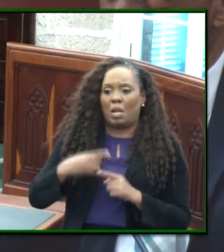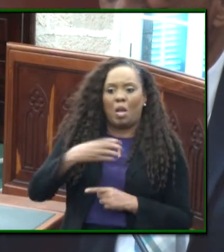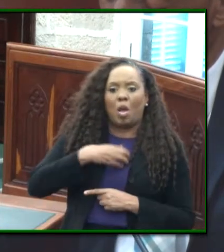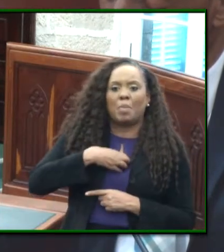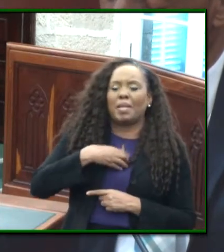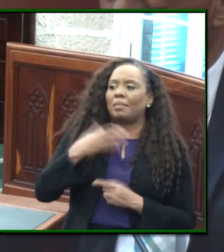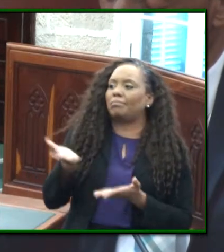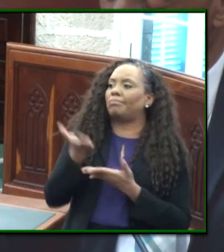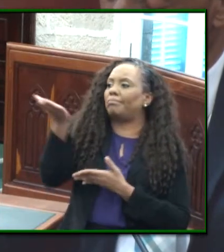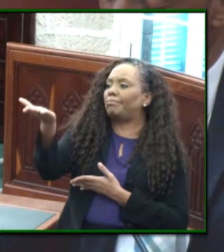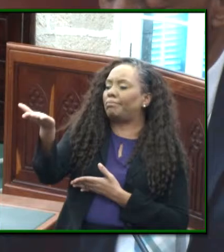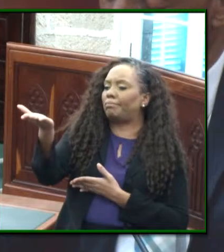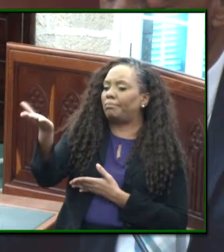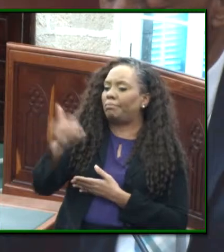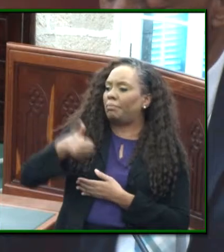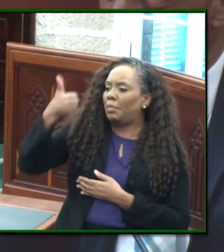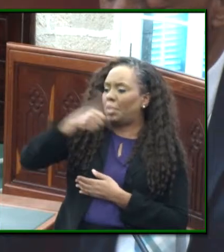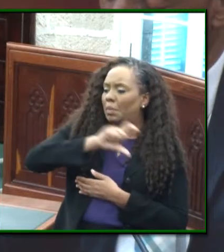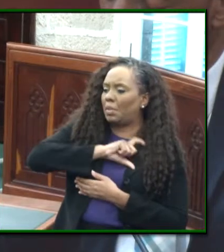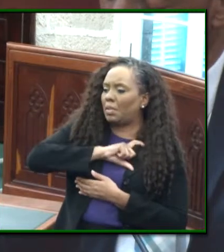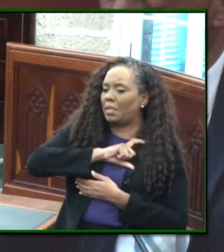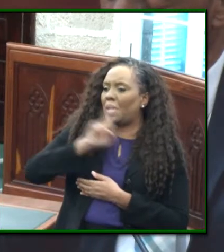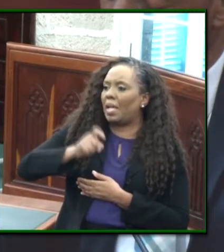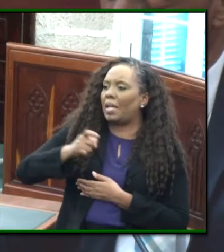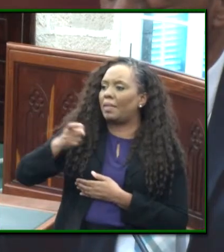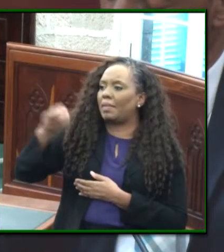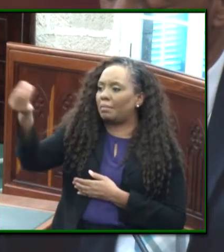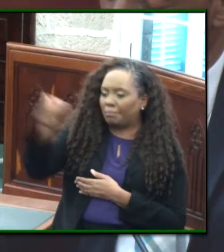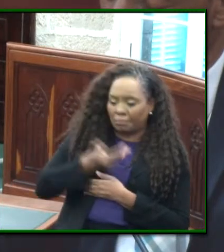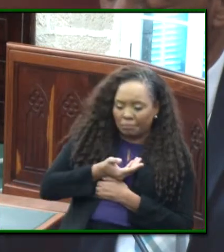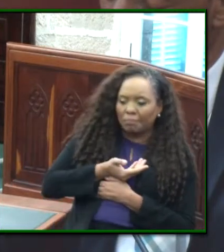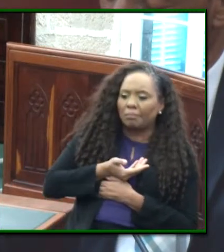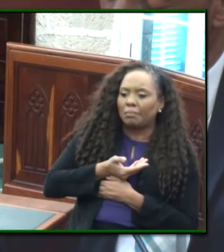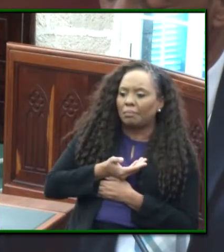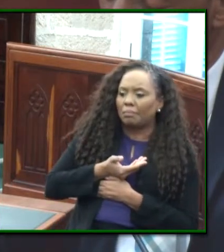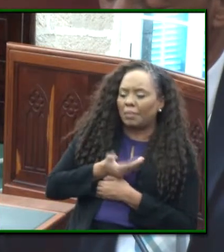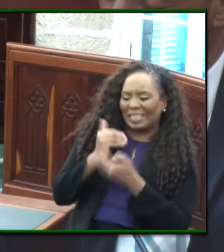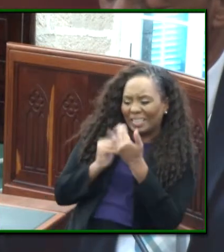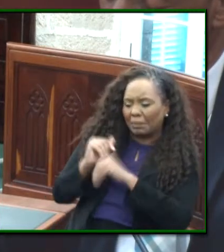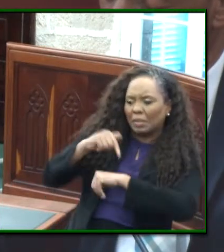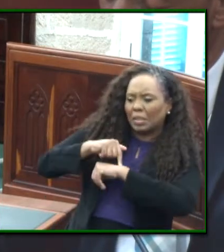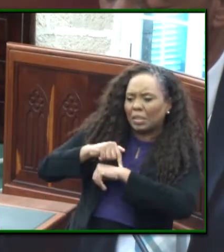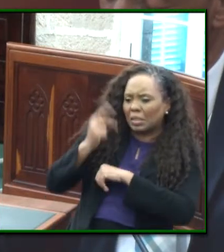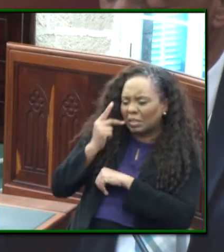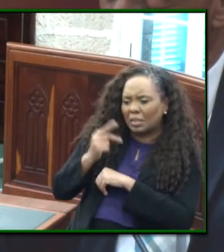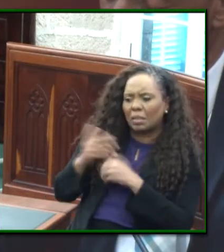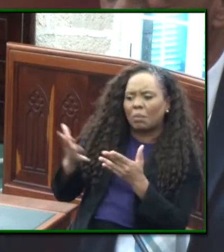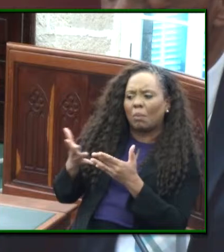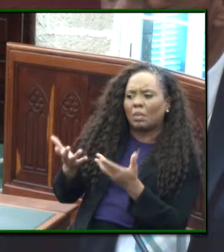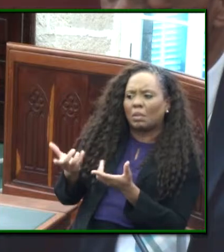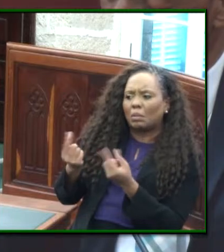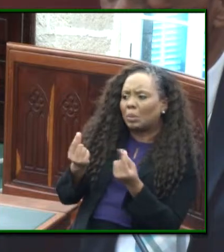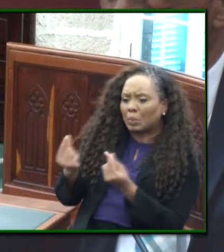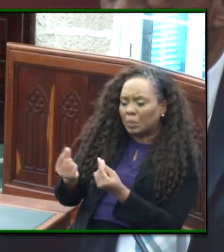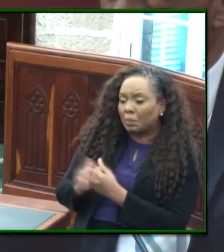commissioner, that he has to come back to us within a certain period of time so that we can see what he's done. If we're not satisfied with what he's done,